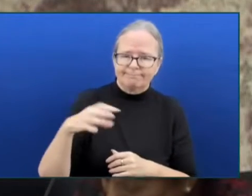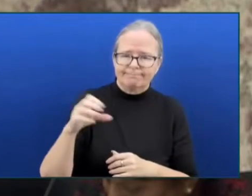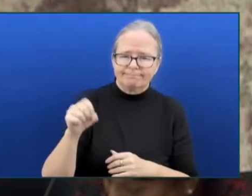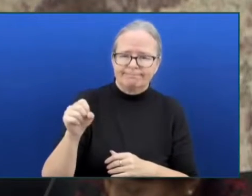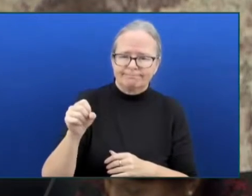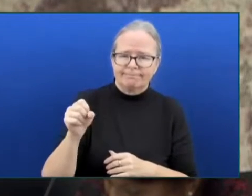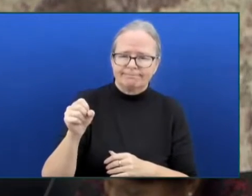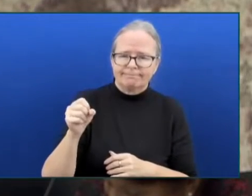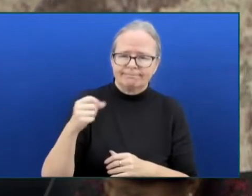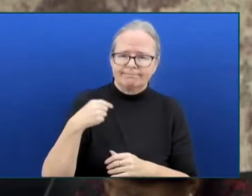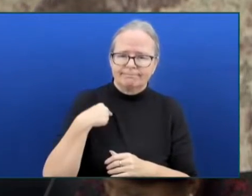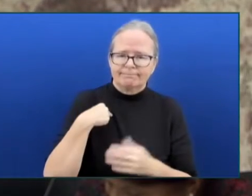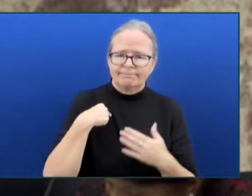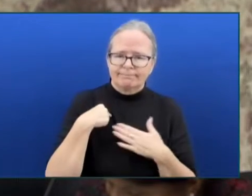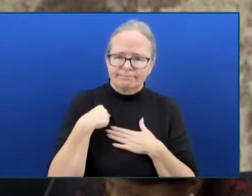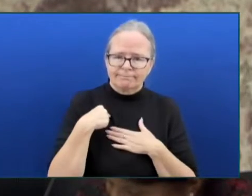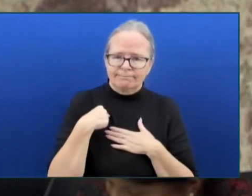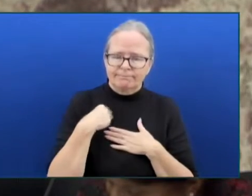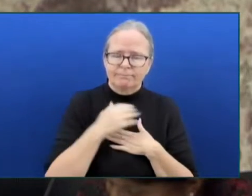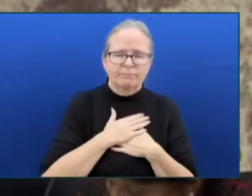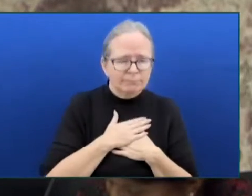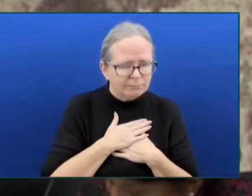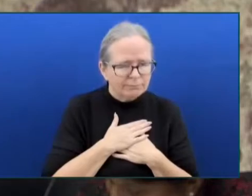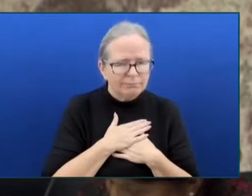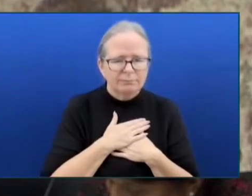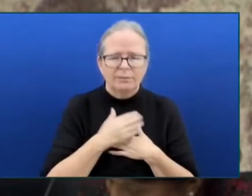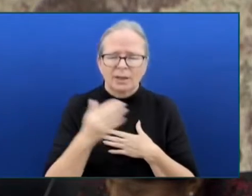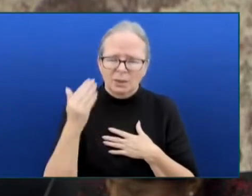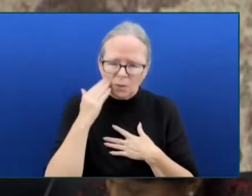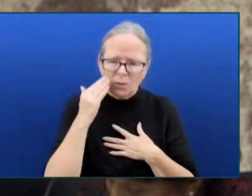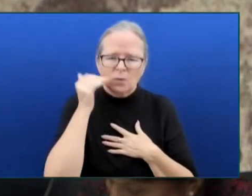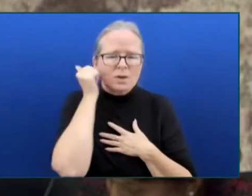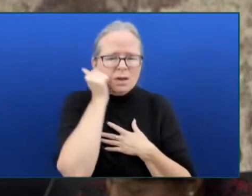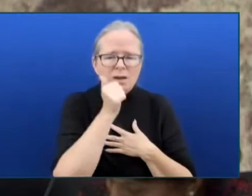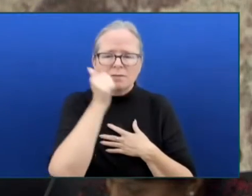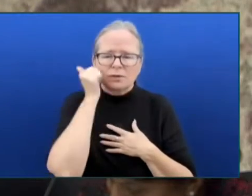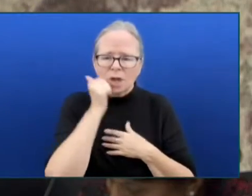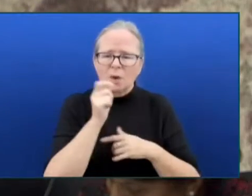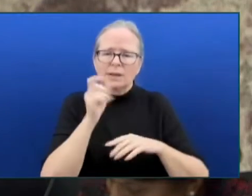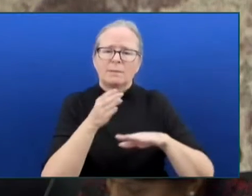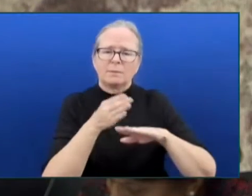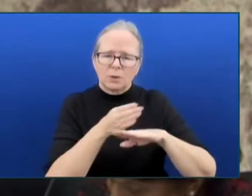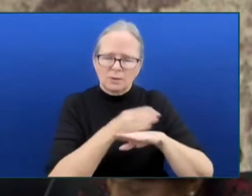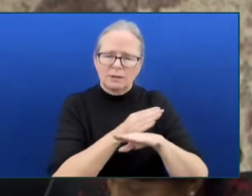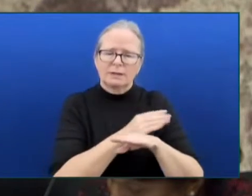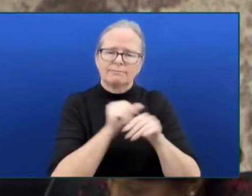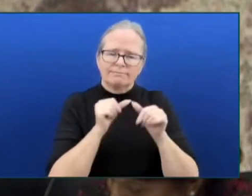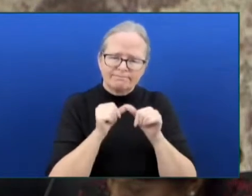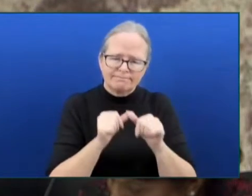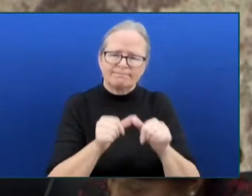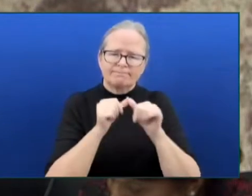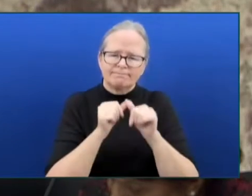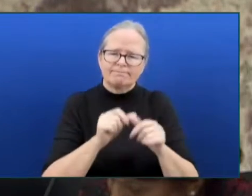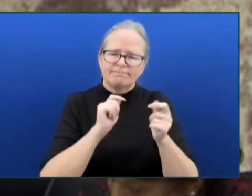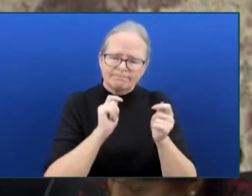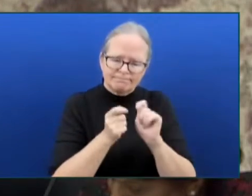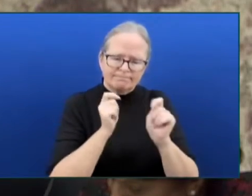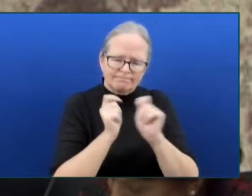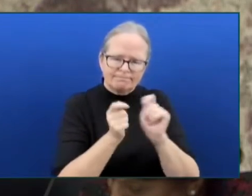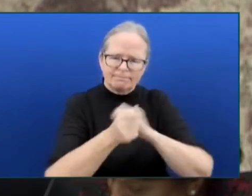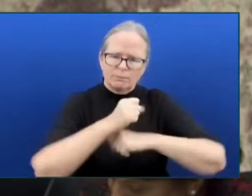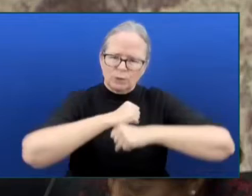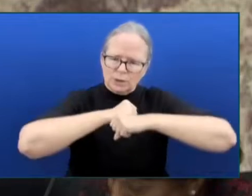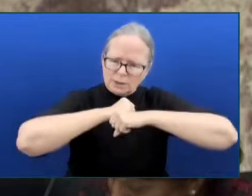to be making improvements and that we need to continue safeguarding children and youth and making sure that every child and